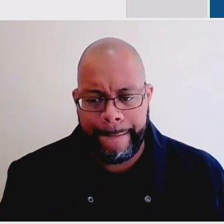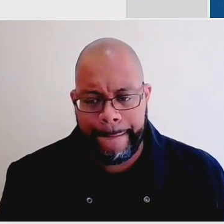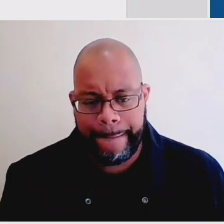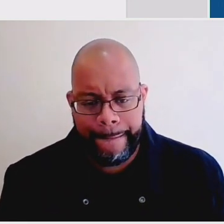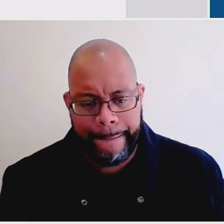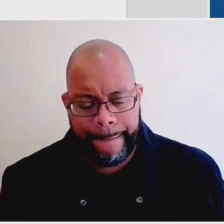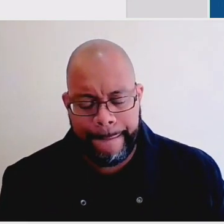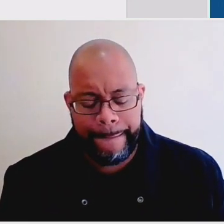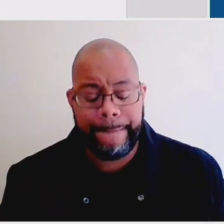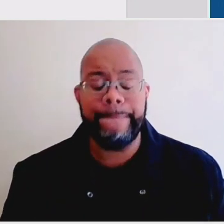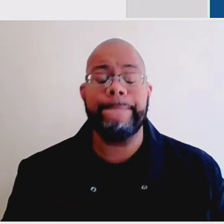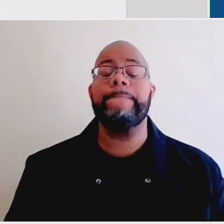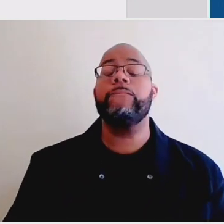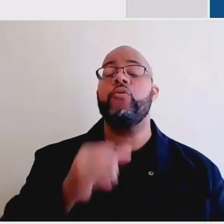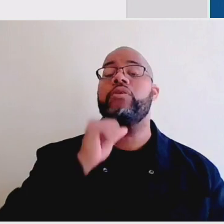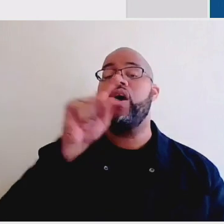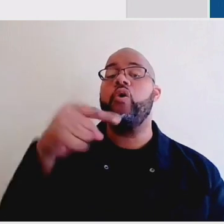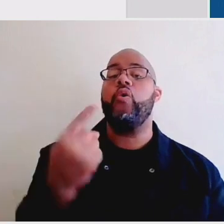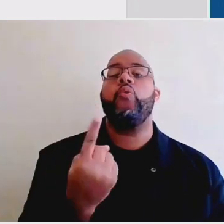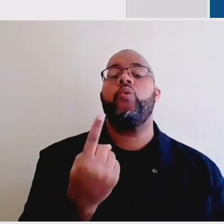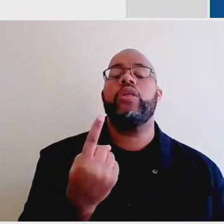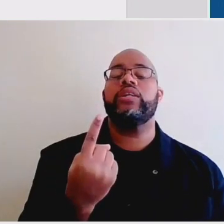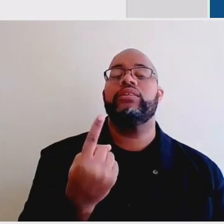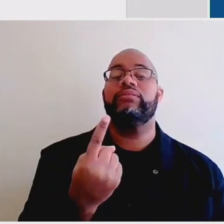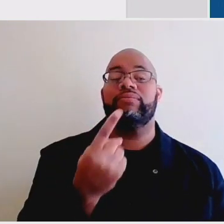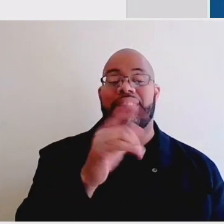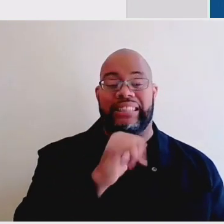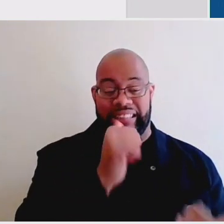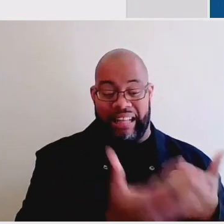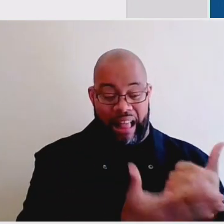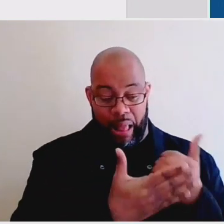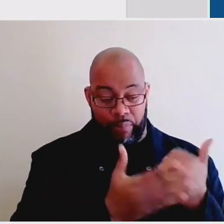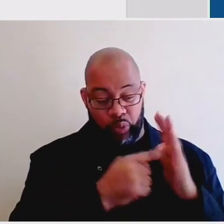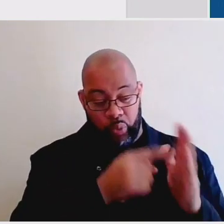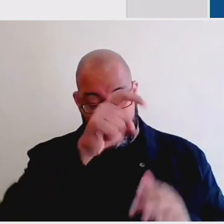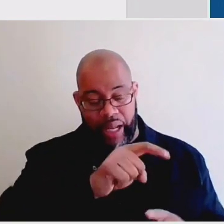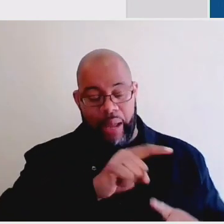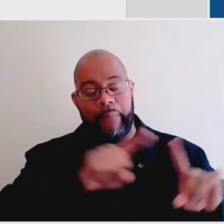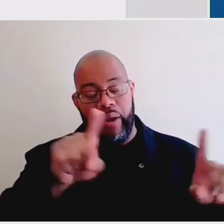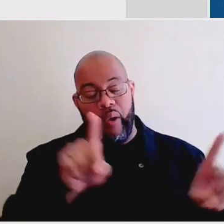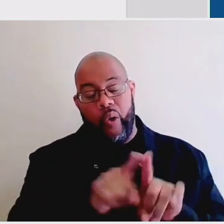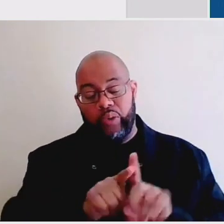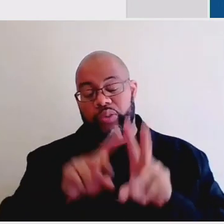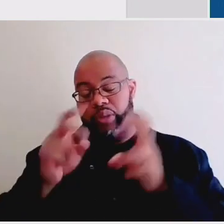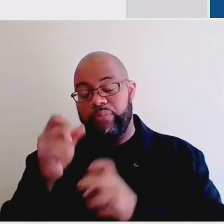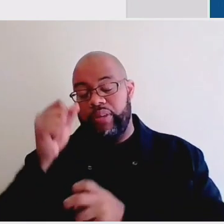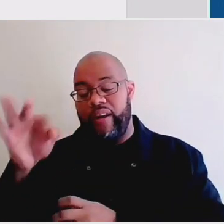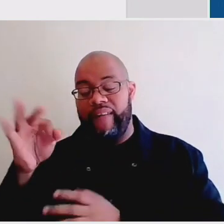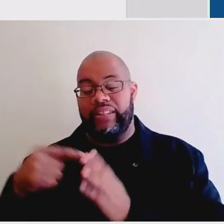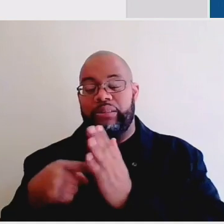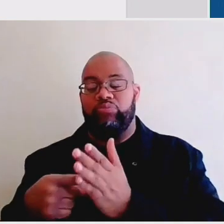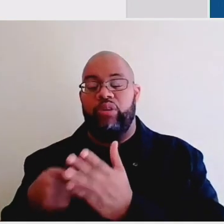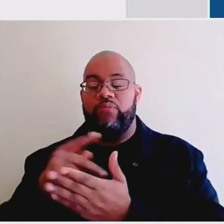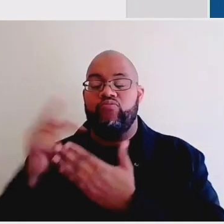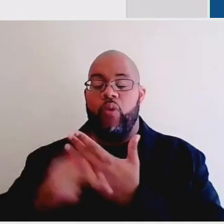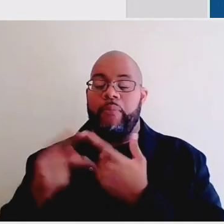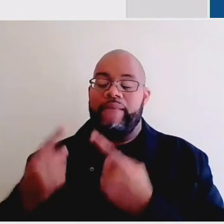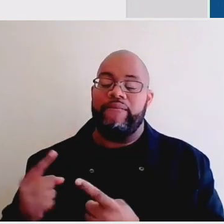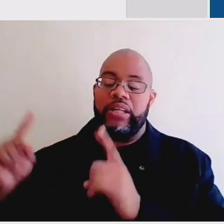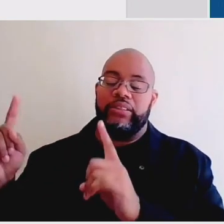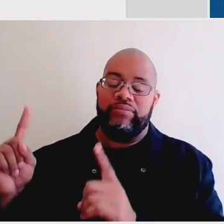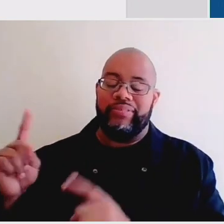Yeah, so not only does it not help with demonstrating need, but also in terms of being able to demonstrate program effectiveness, it's